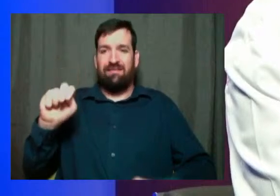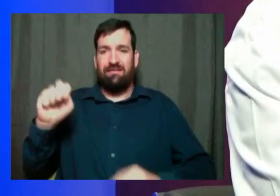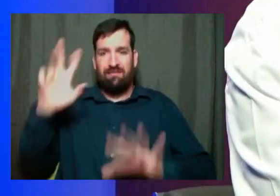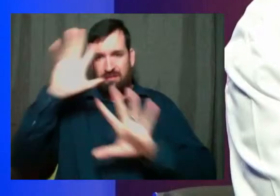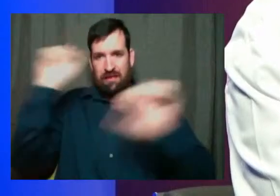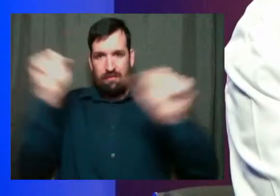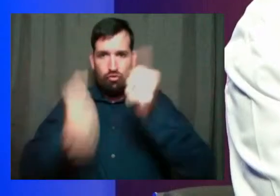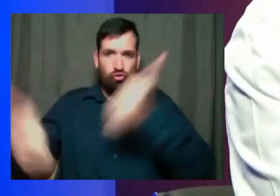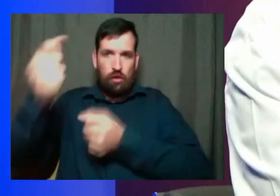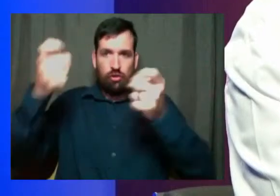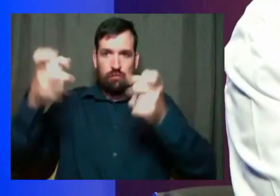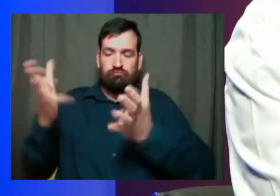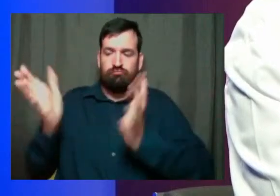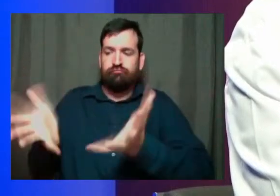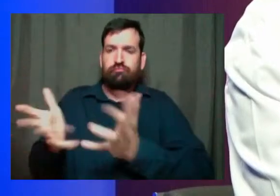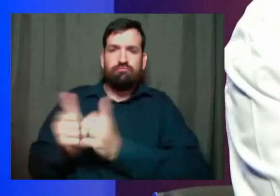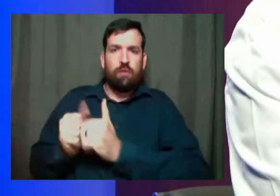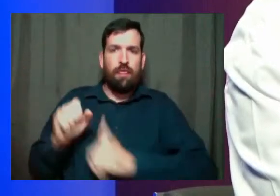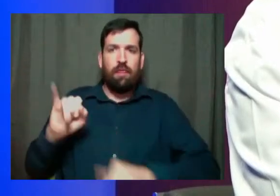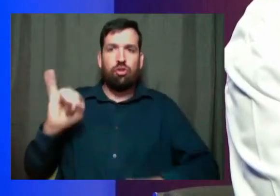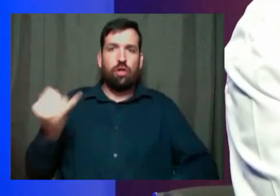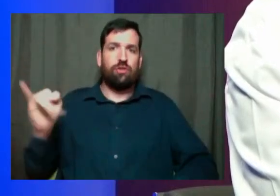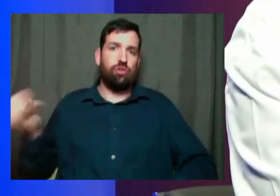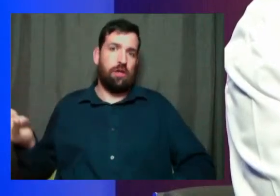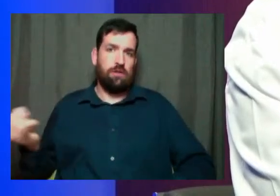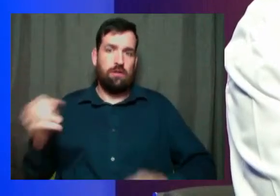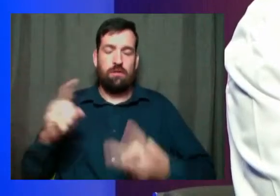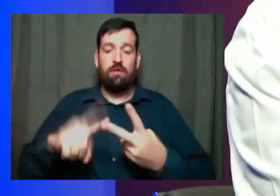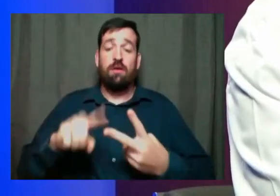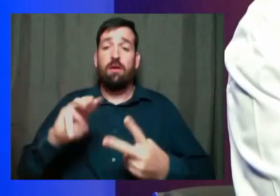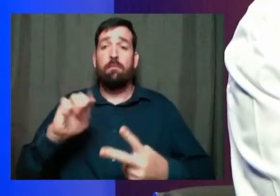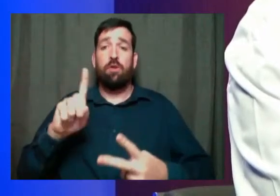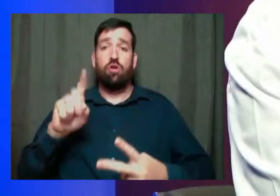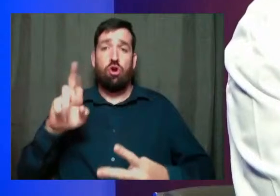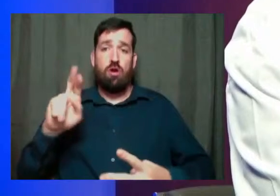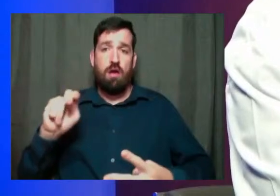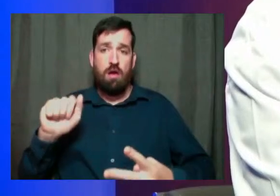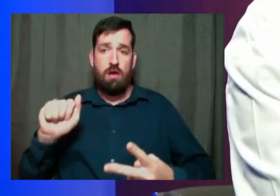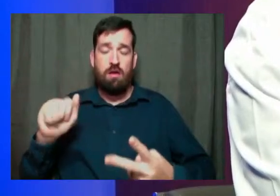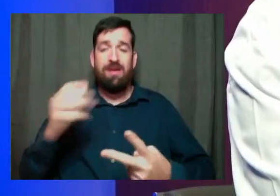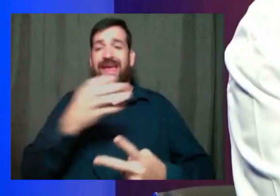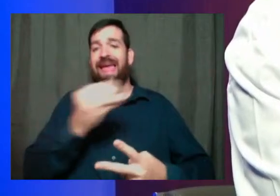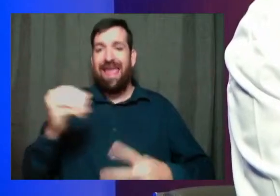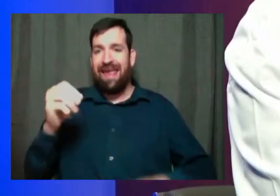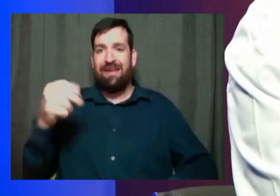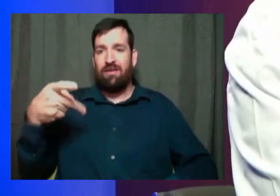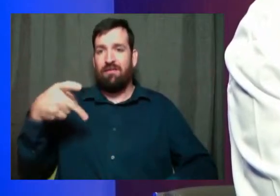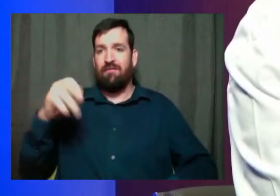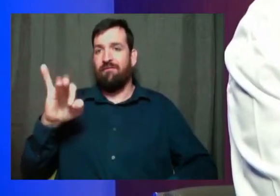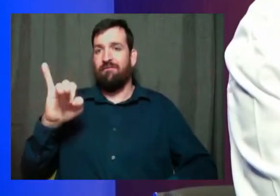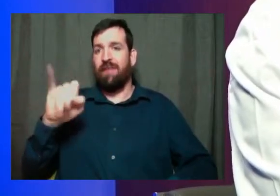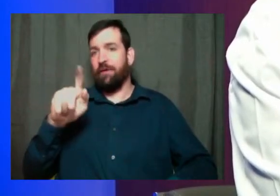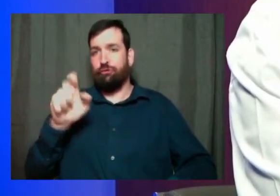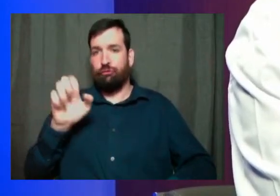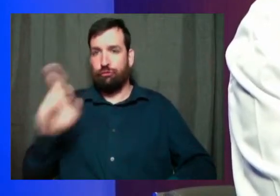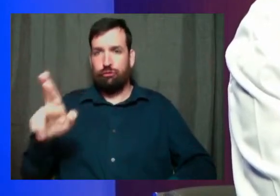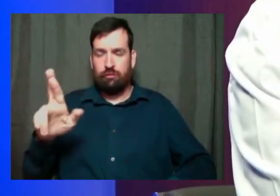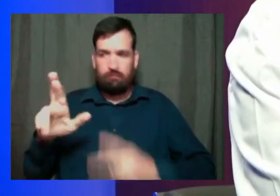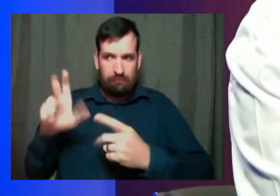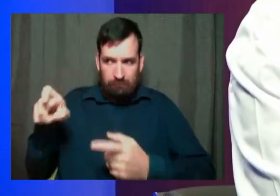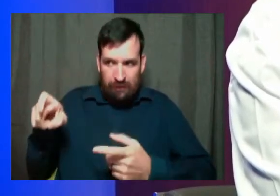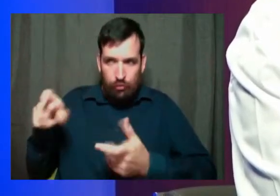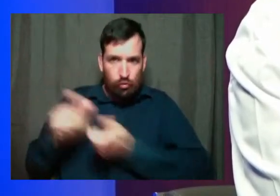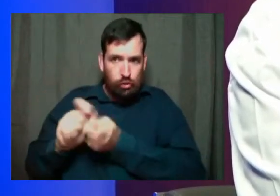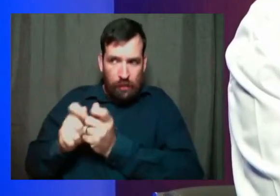at Johnson & Johnson, Moderna, and Pfizer to say, hey, what will it take if you need to adjust? How do you adjust it? They're all saying, look, we're